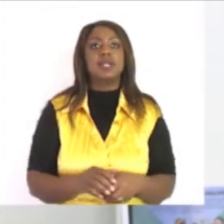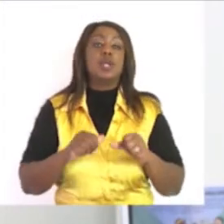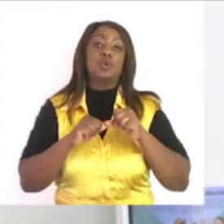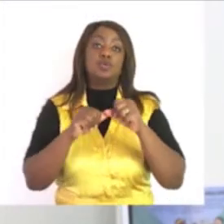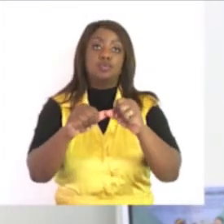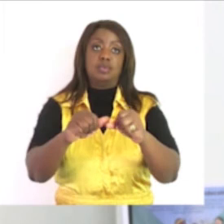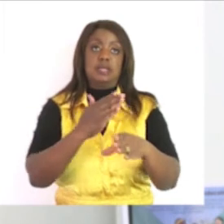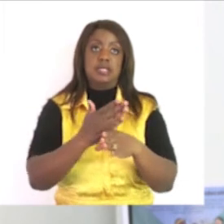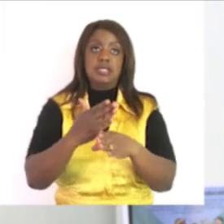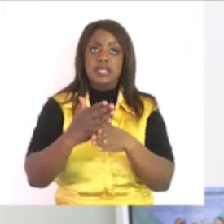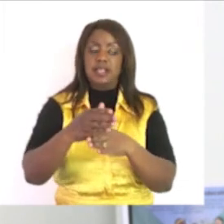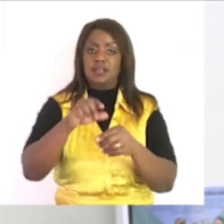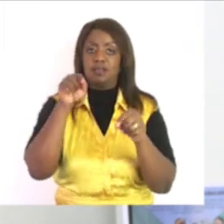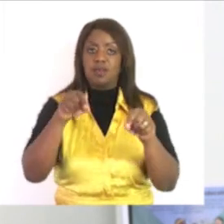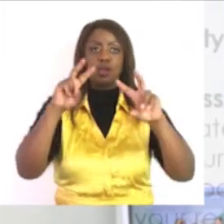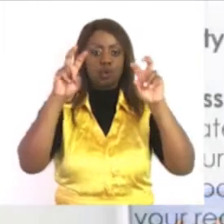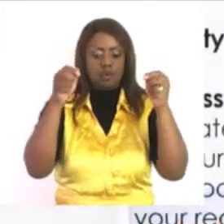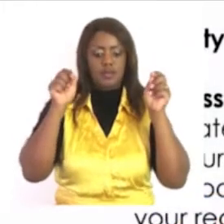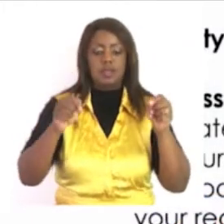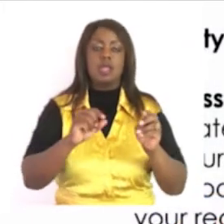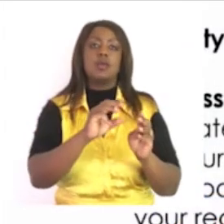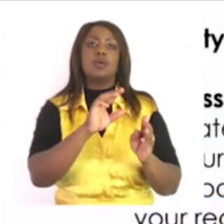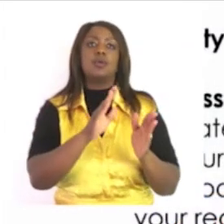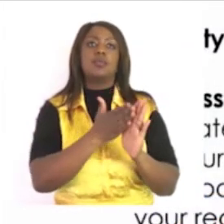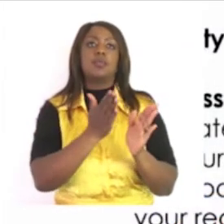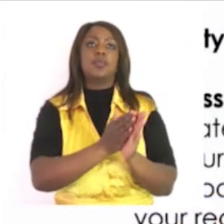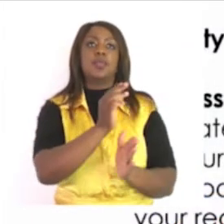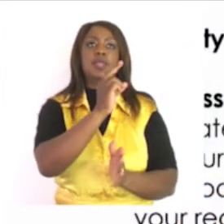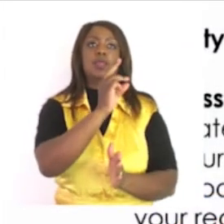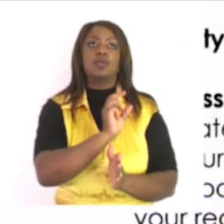Continue with the activity on page 24.